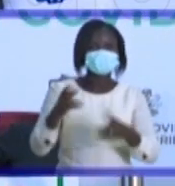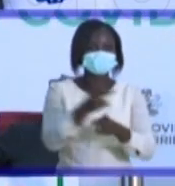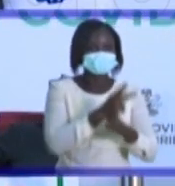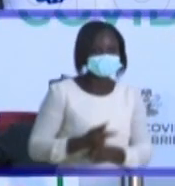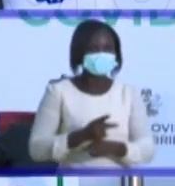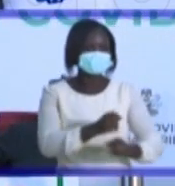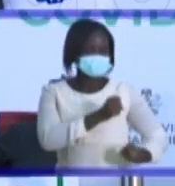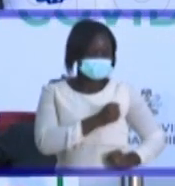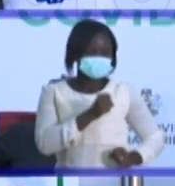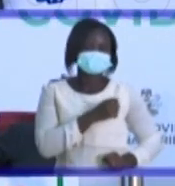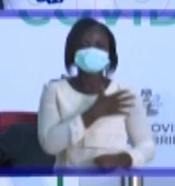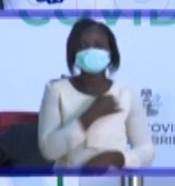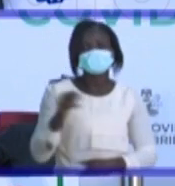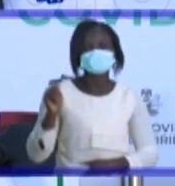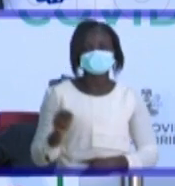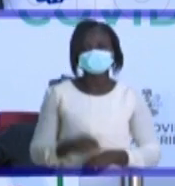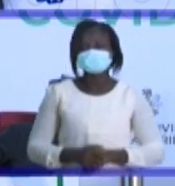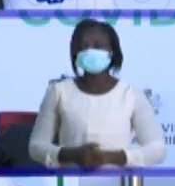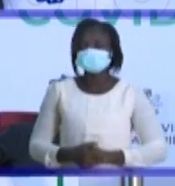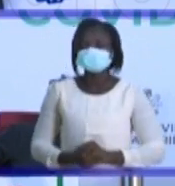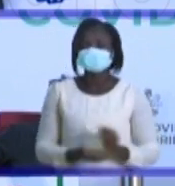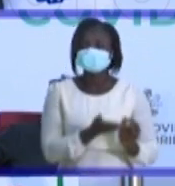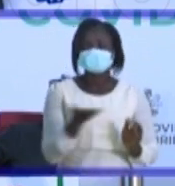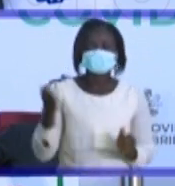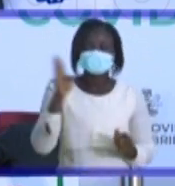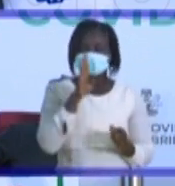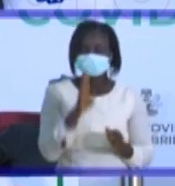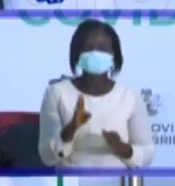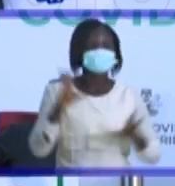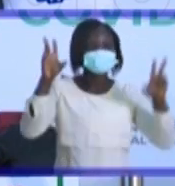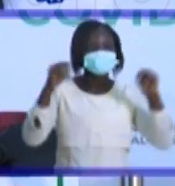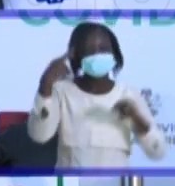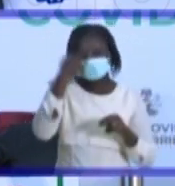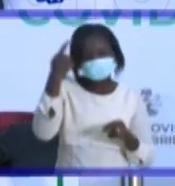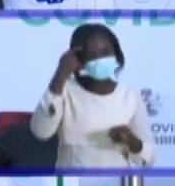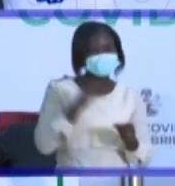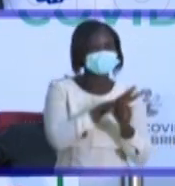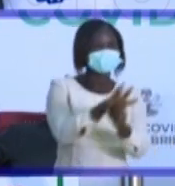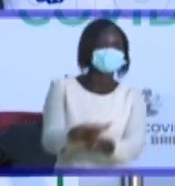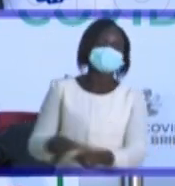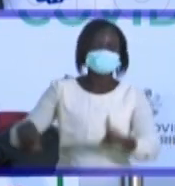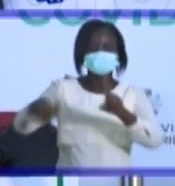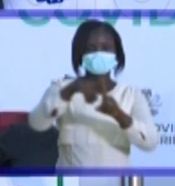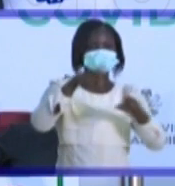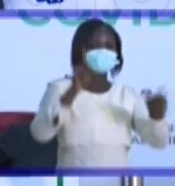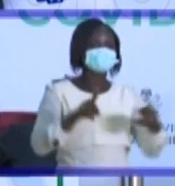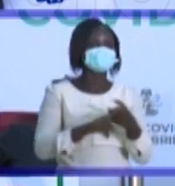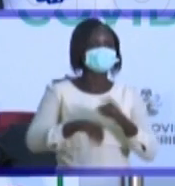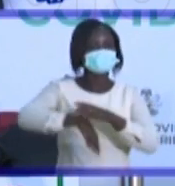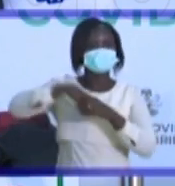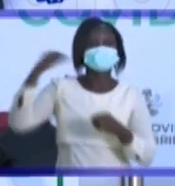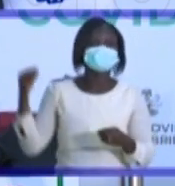security, and needs. There will therefore be no reason for COVID-19 positive persons to be outside of